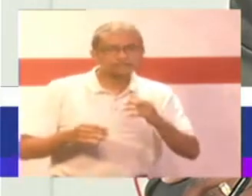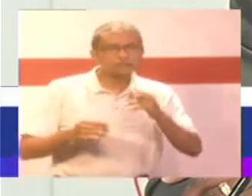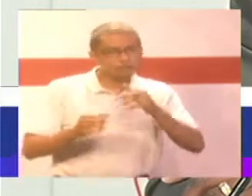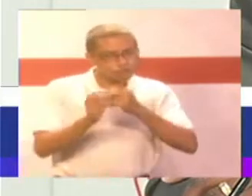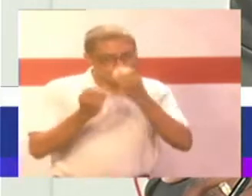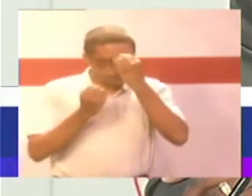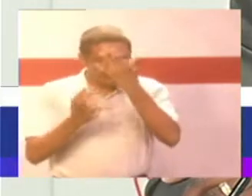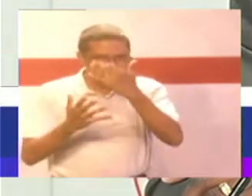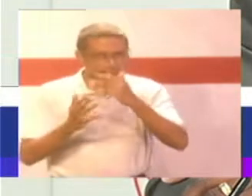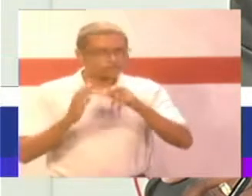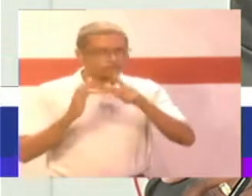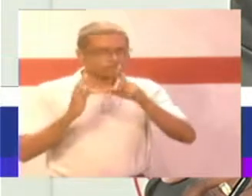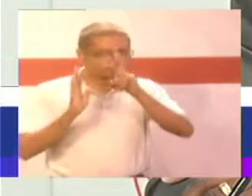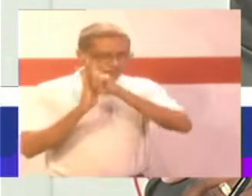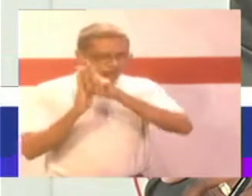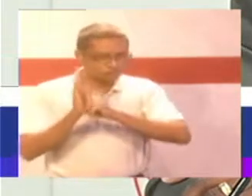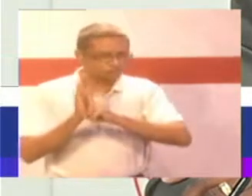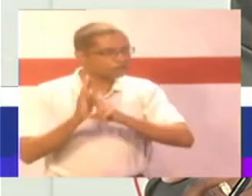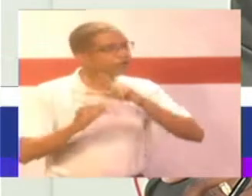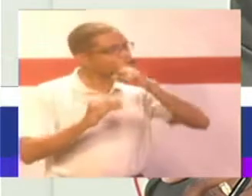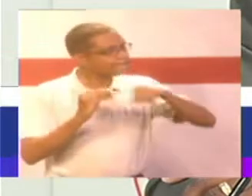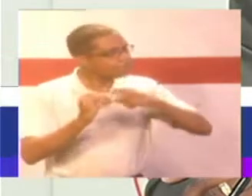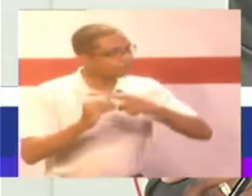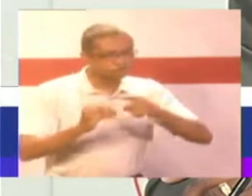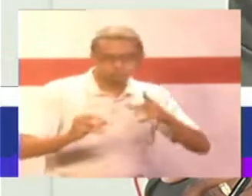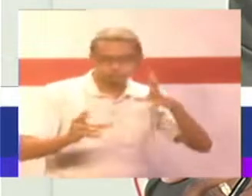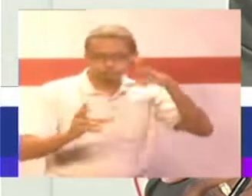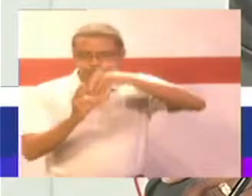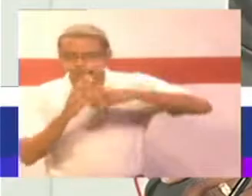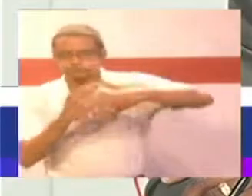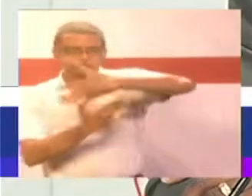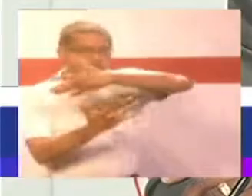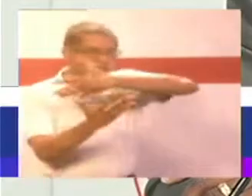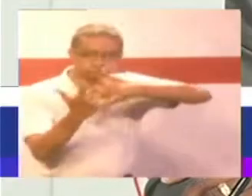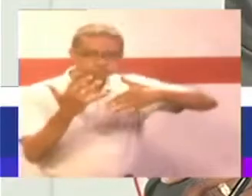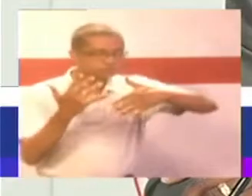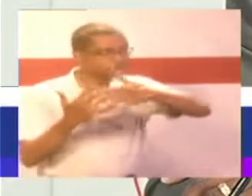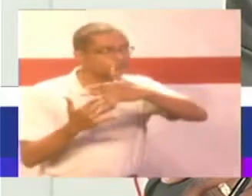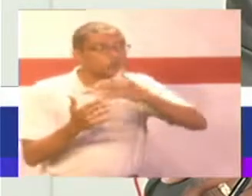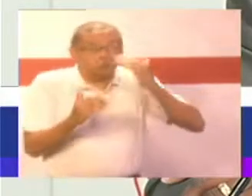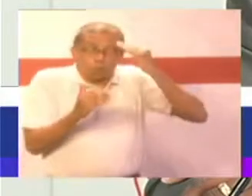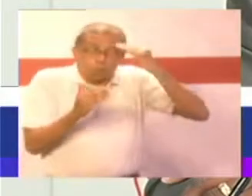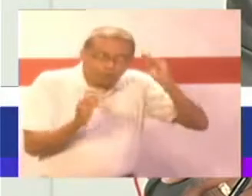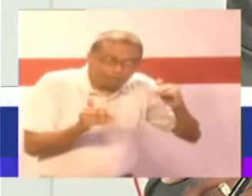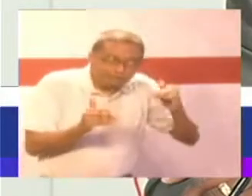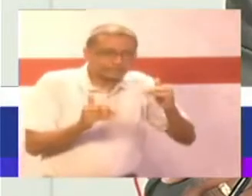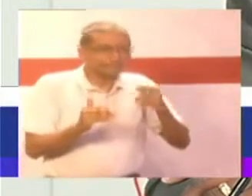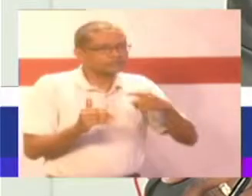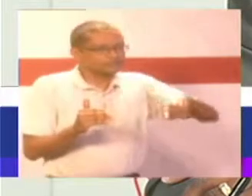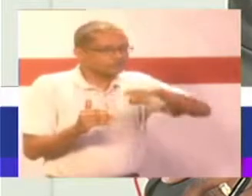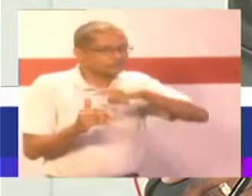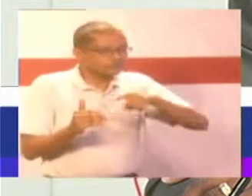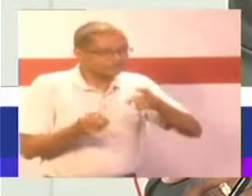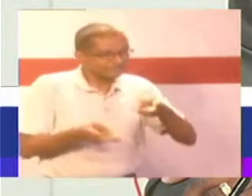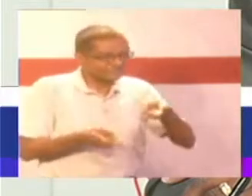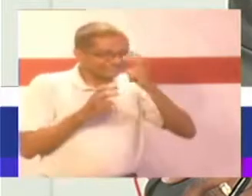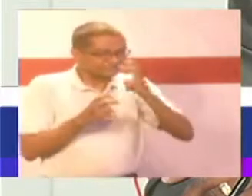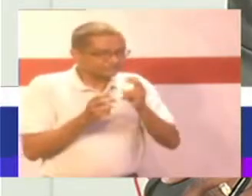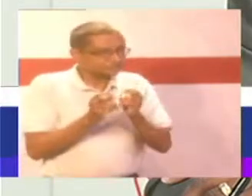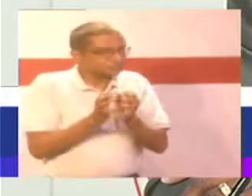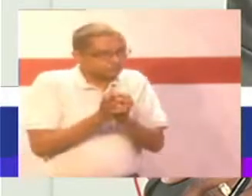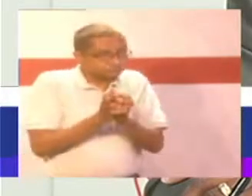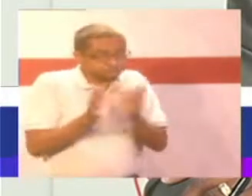of those factors will help to slow the possibility of an increased rate of transmission. So we do